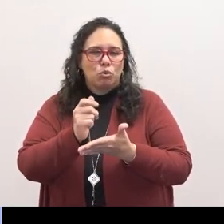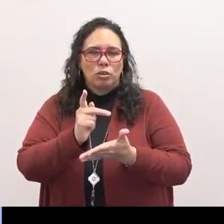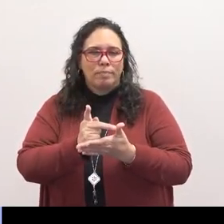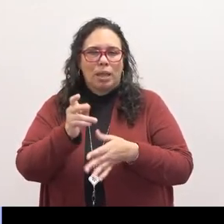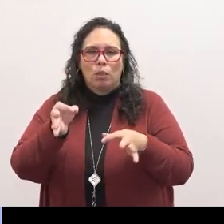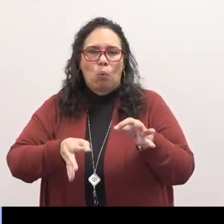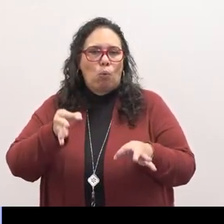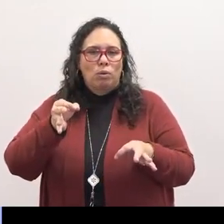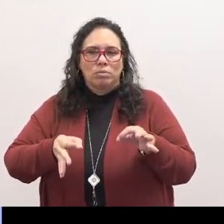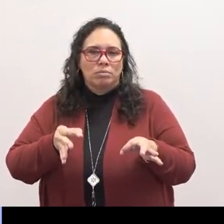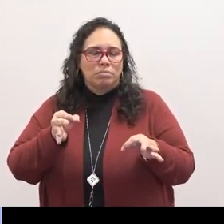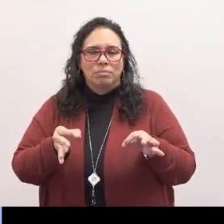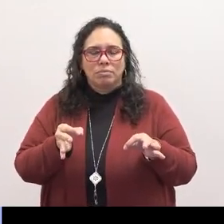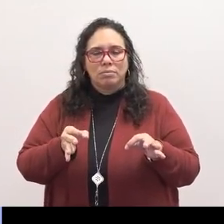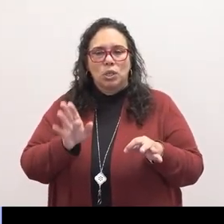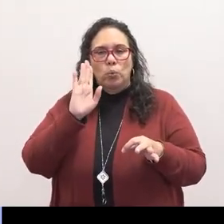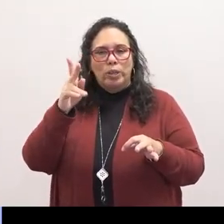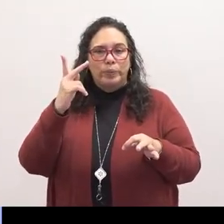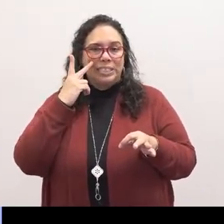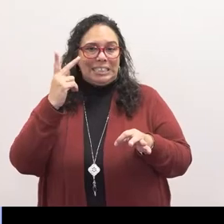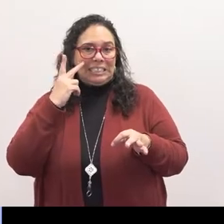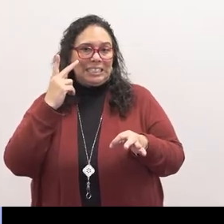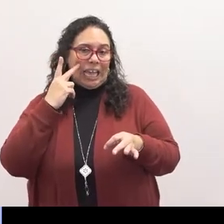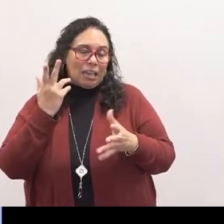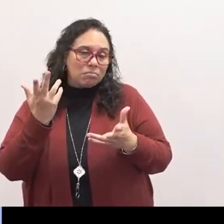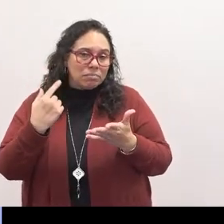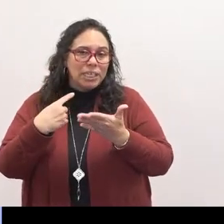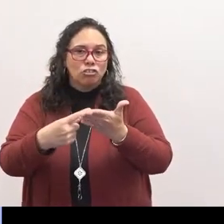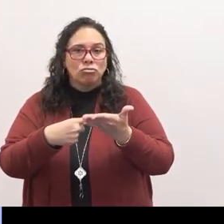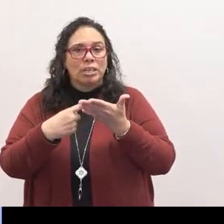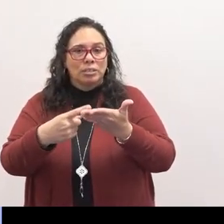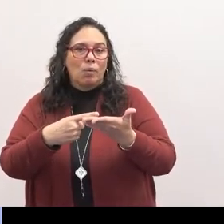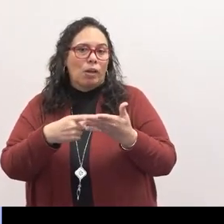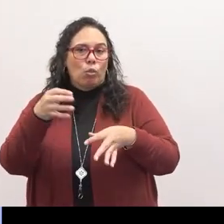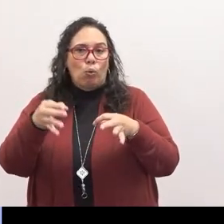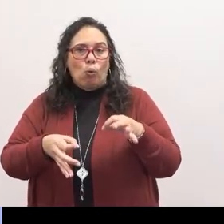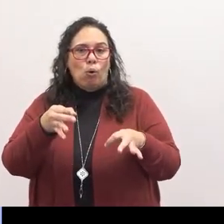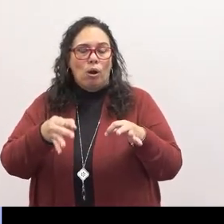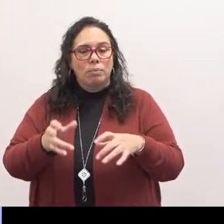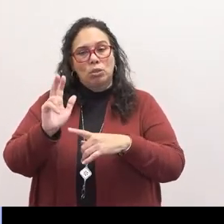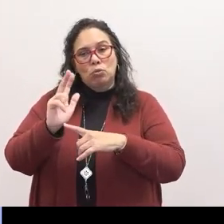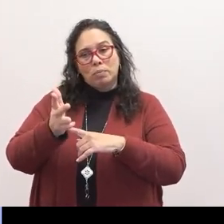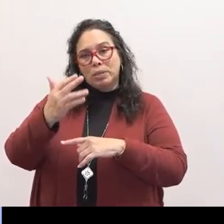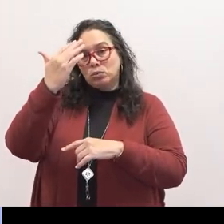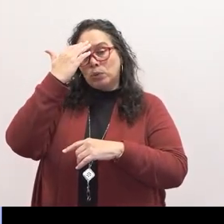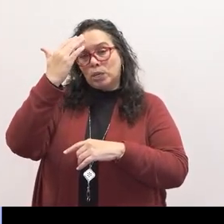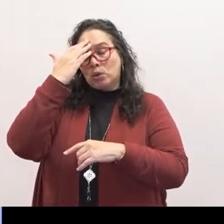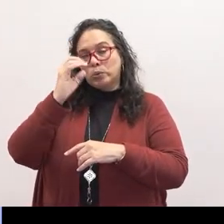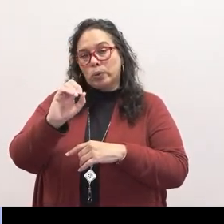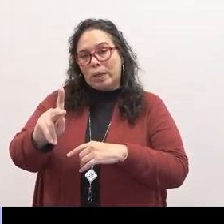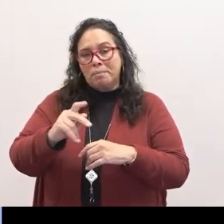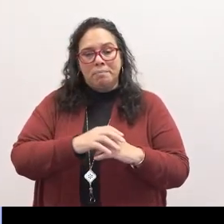yet. We probably will see that at some point addressed by the courts, but we know that 3 minutes is okay, so that's what we do